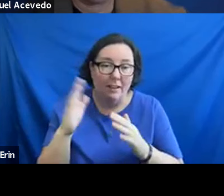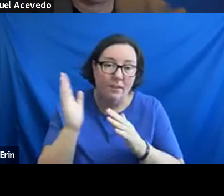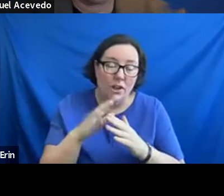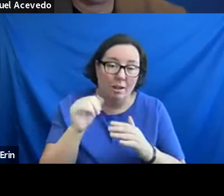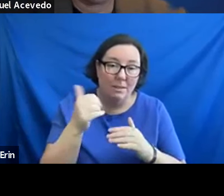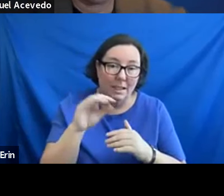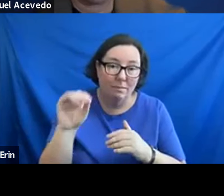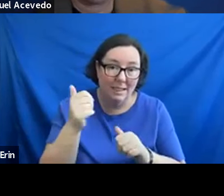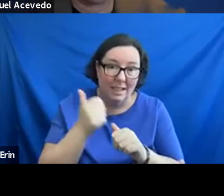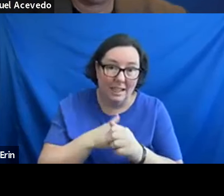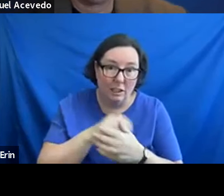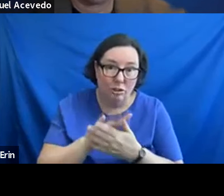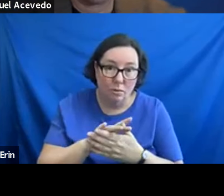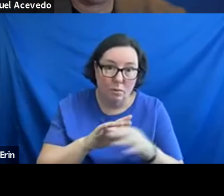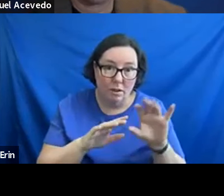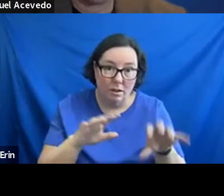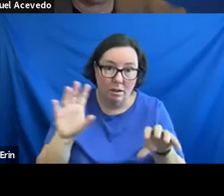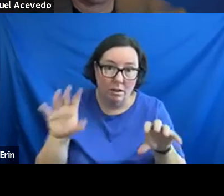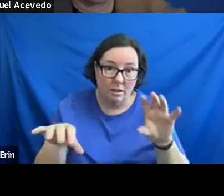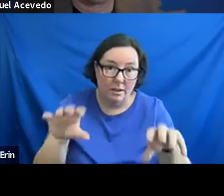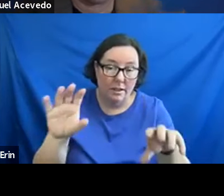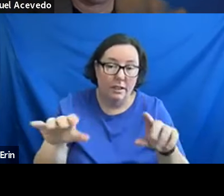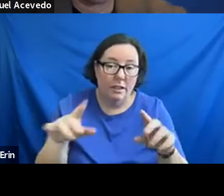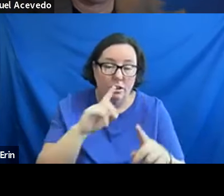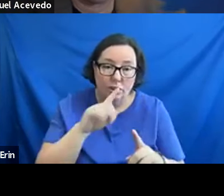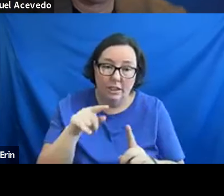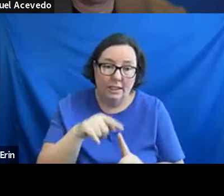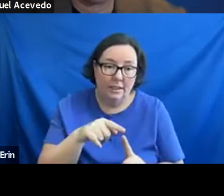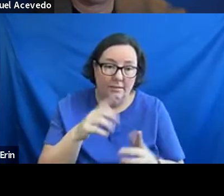per school, you're really